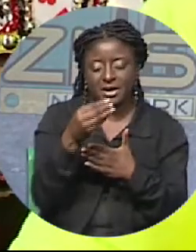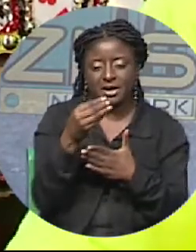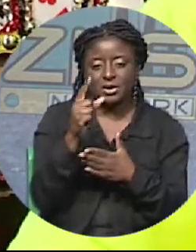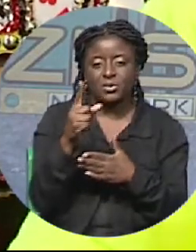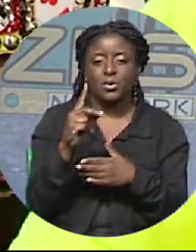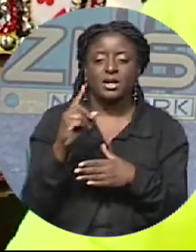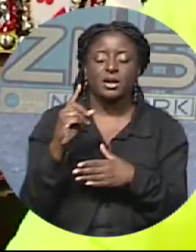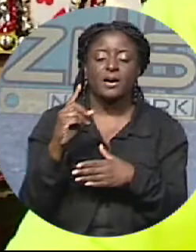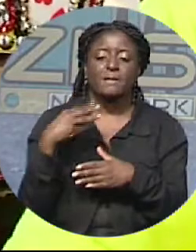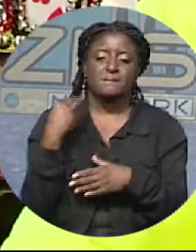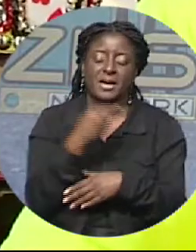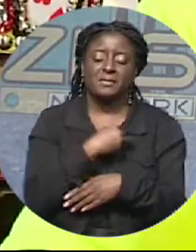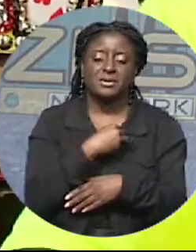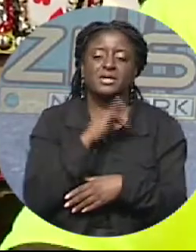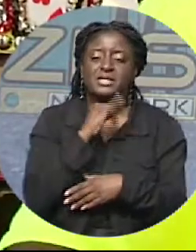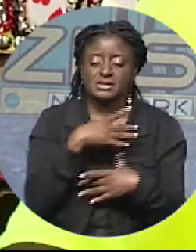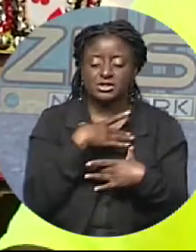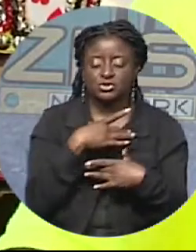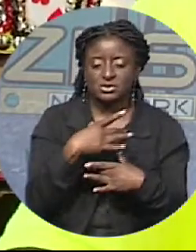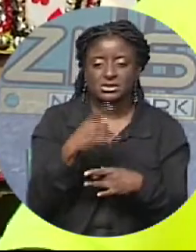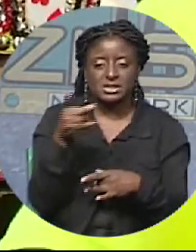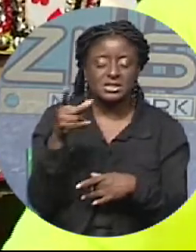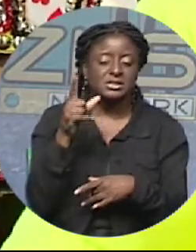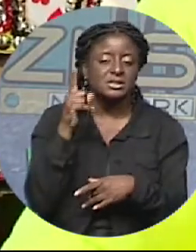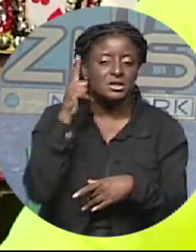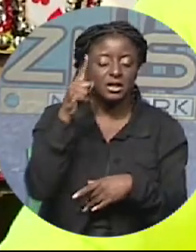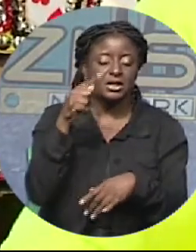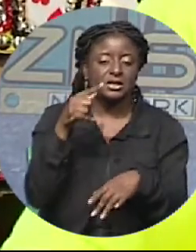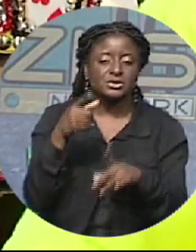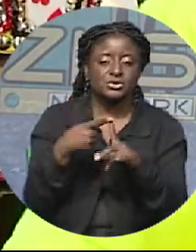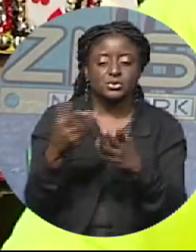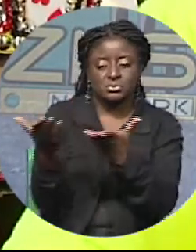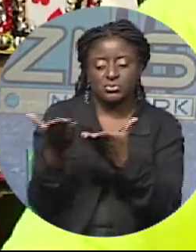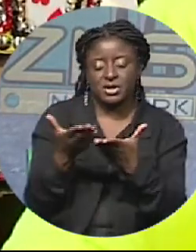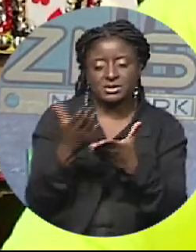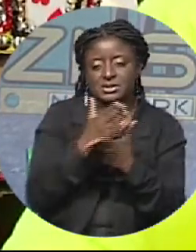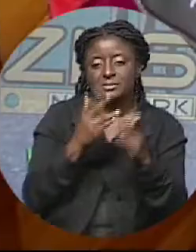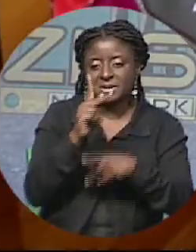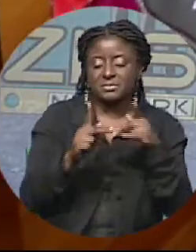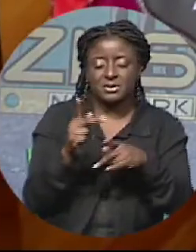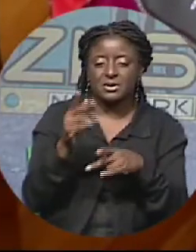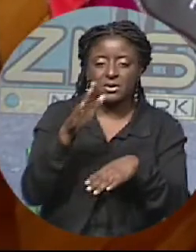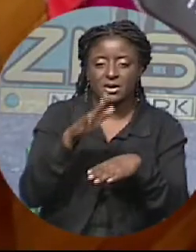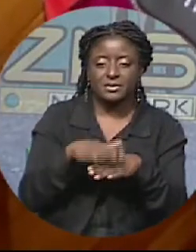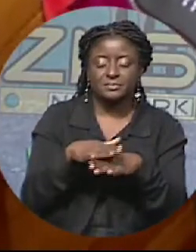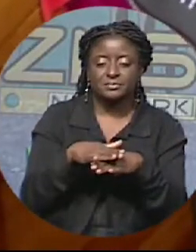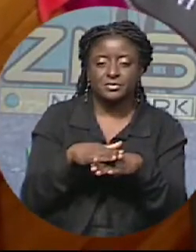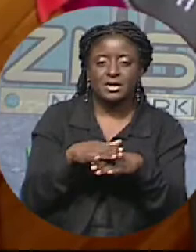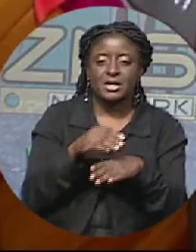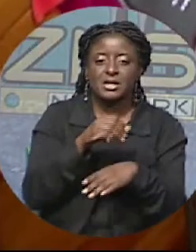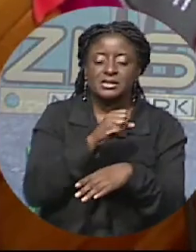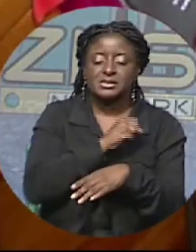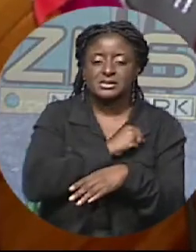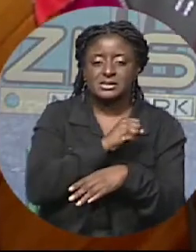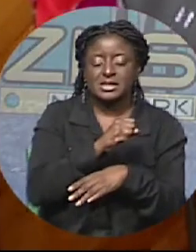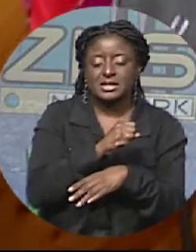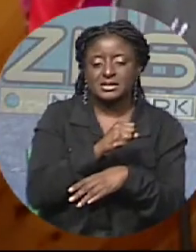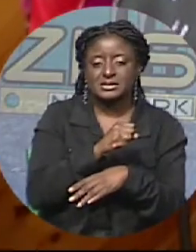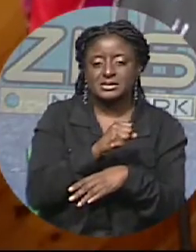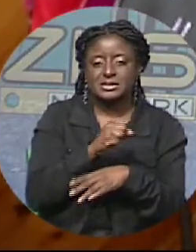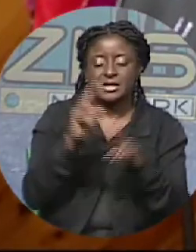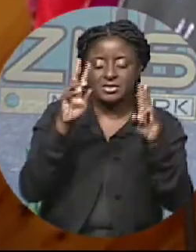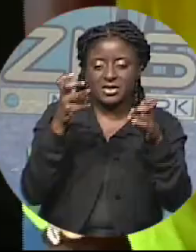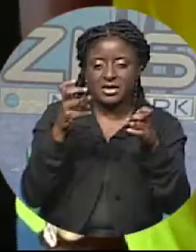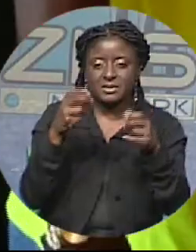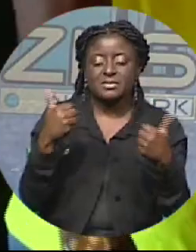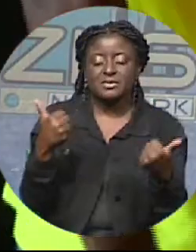members who's interested. He's looking at bringing some of his people on, in his special group. Sting's costume theme is gaming. A